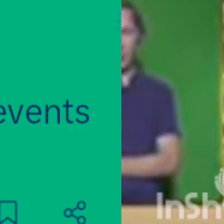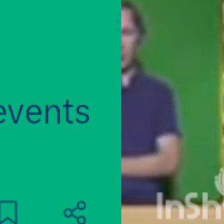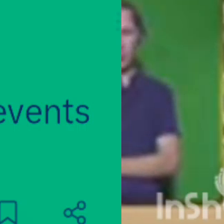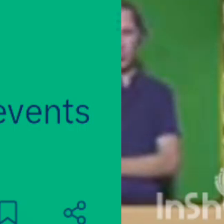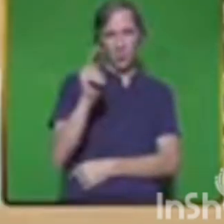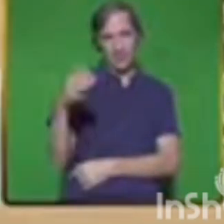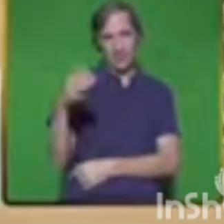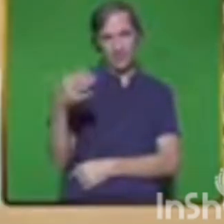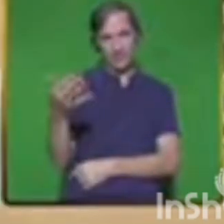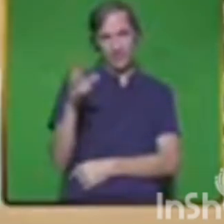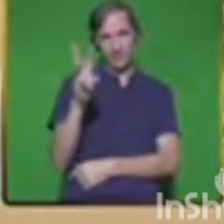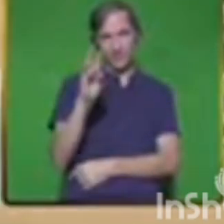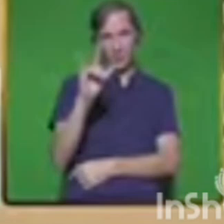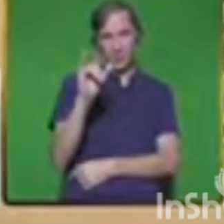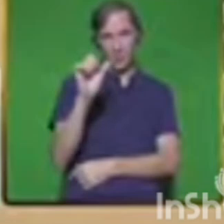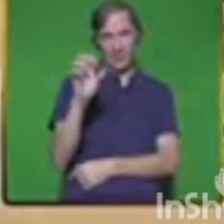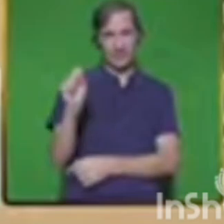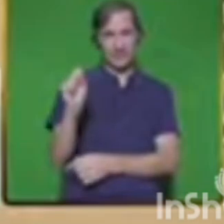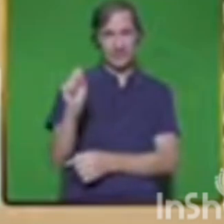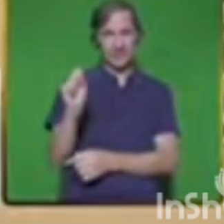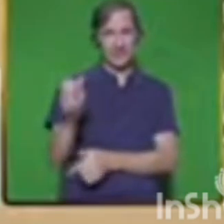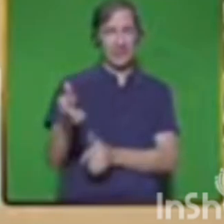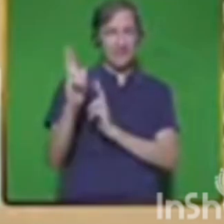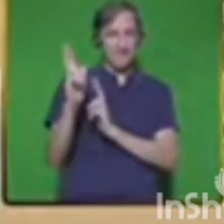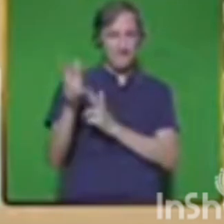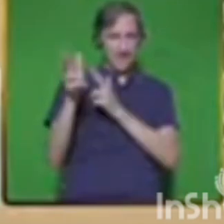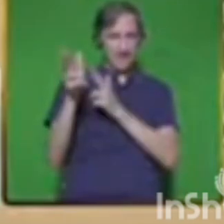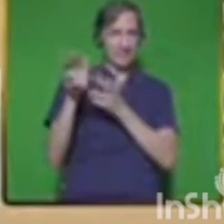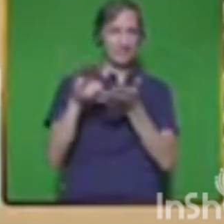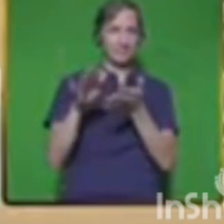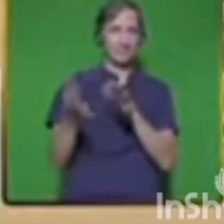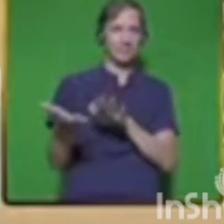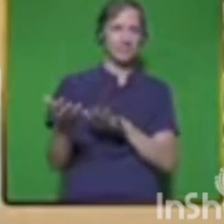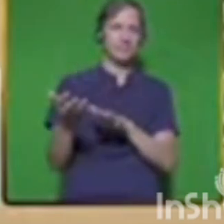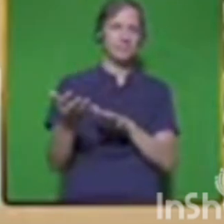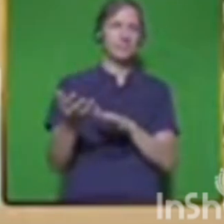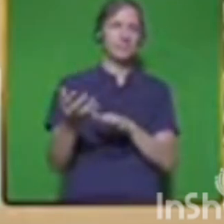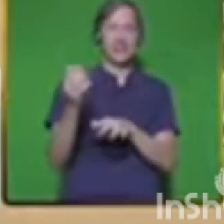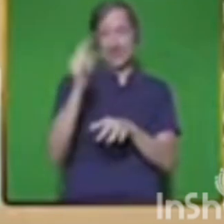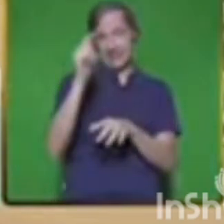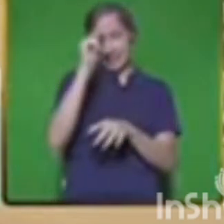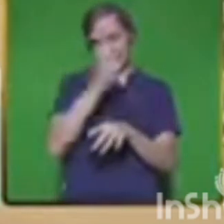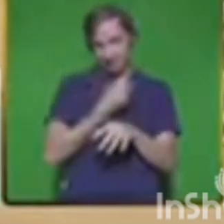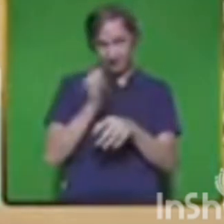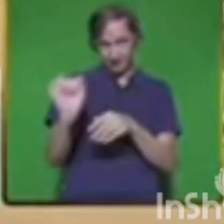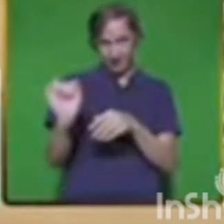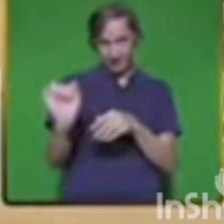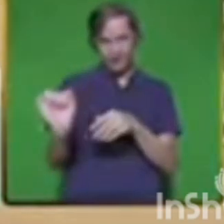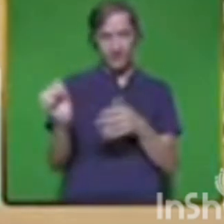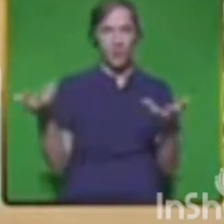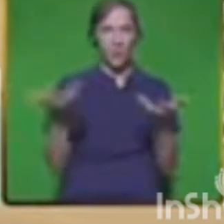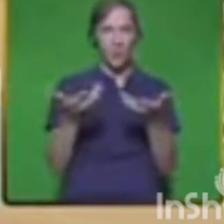her son was shot dead yesterday in Westbury.